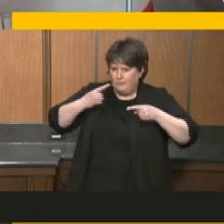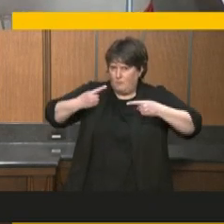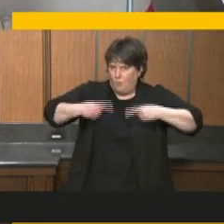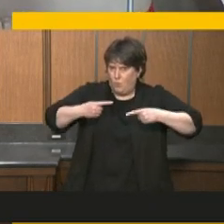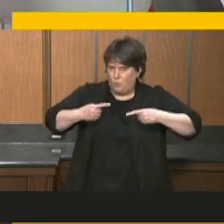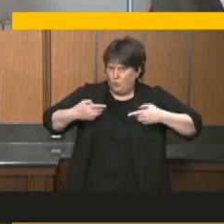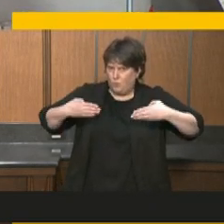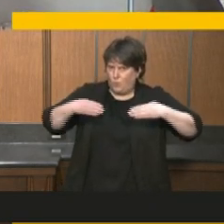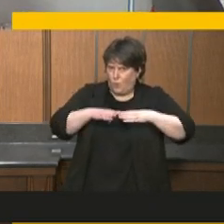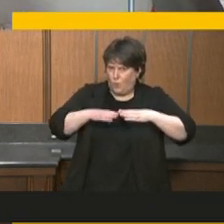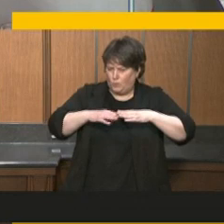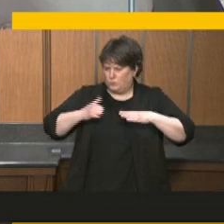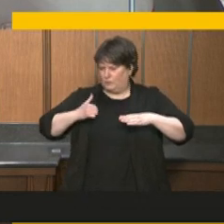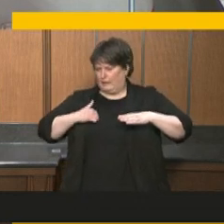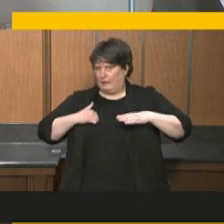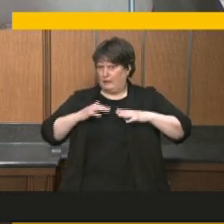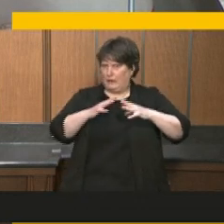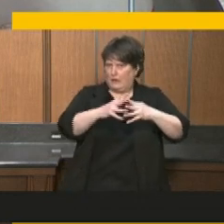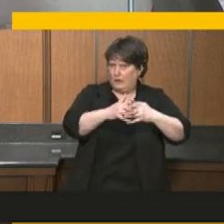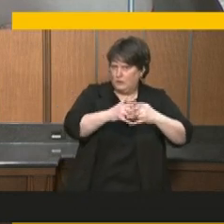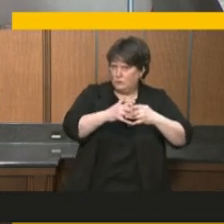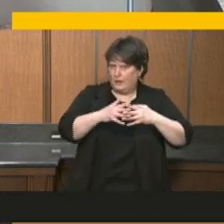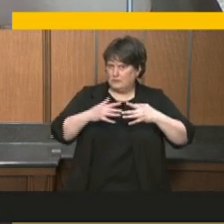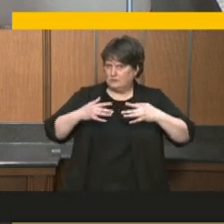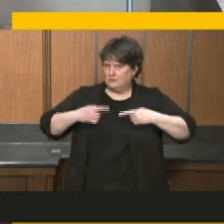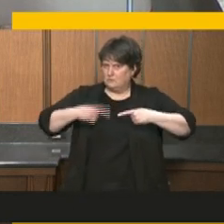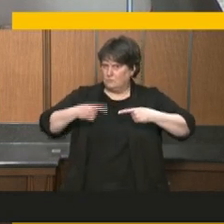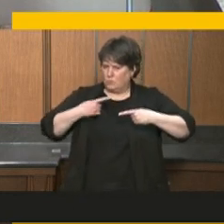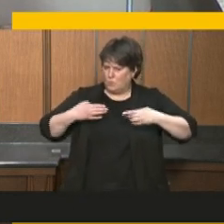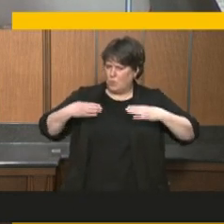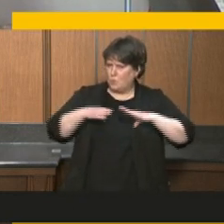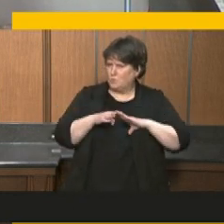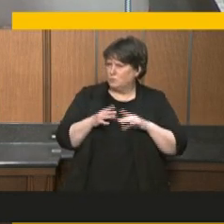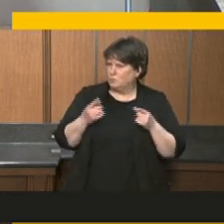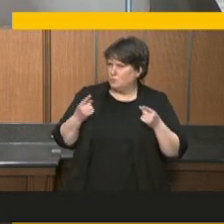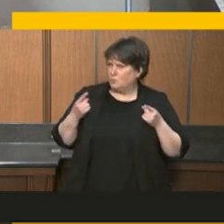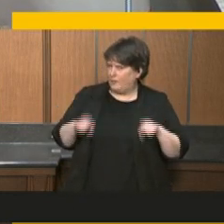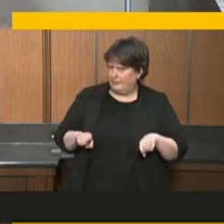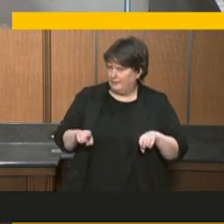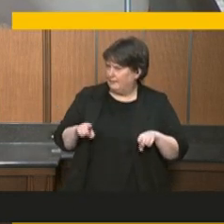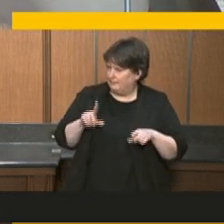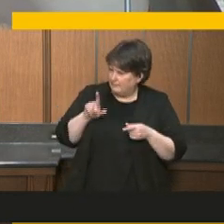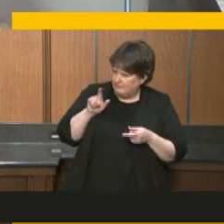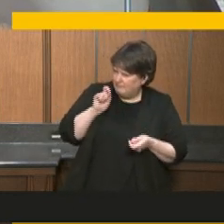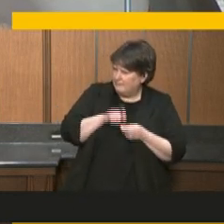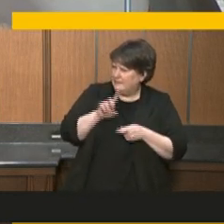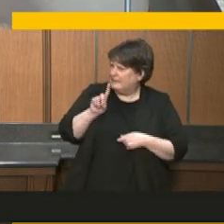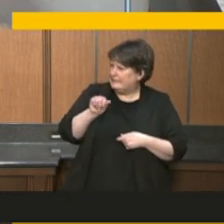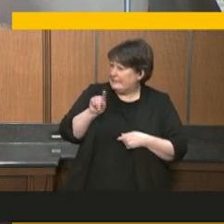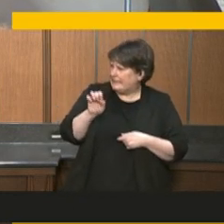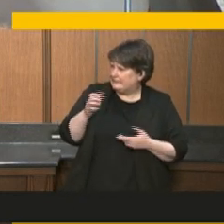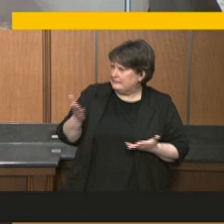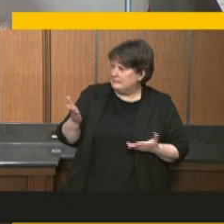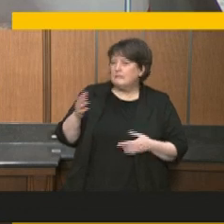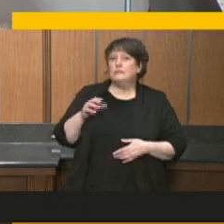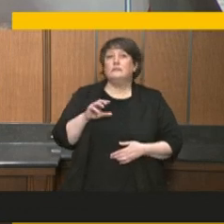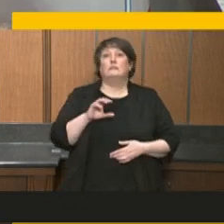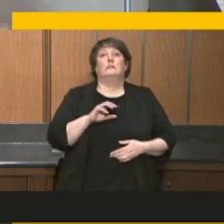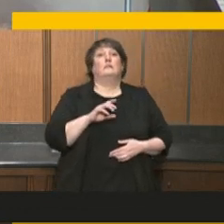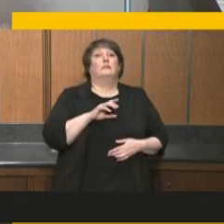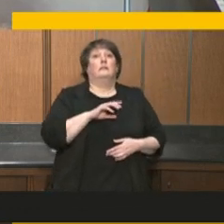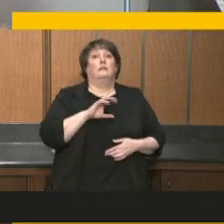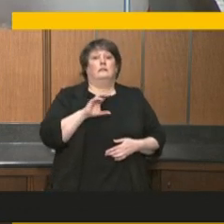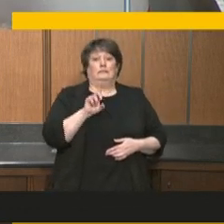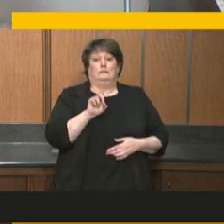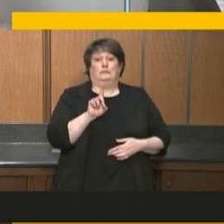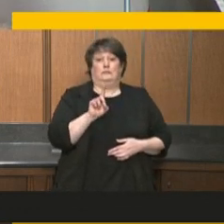closed to travelers. I'm talking about the Canada-U.S. border. Can you be clear on that this afternoon? Je peux répondre